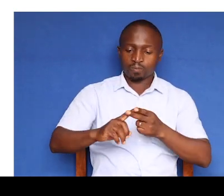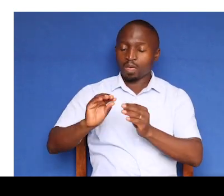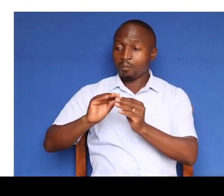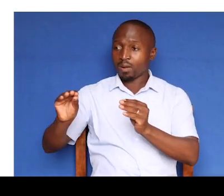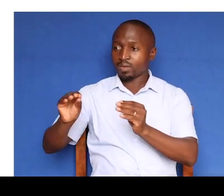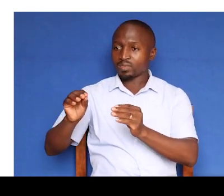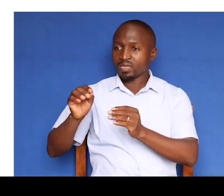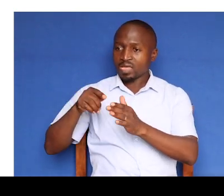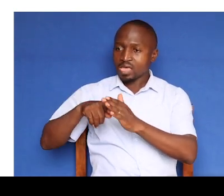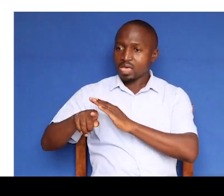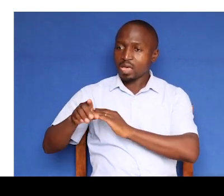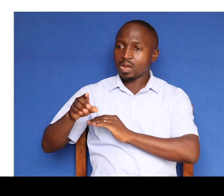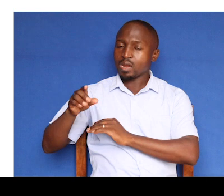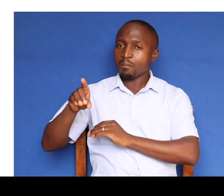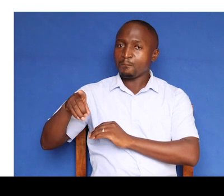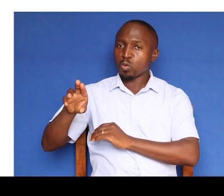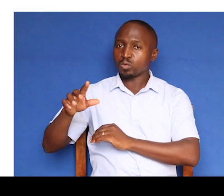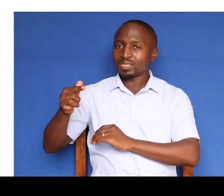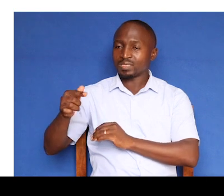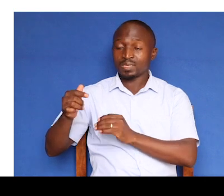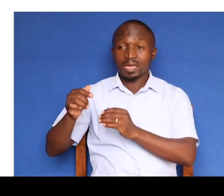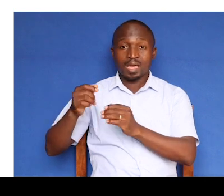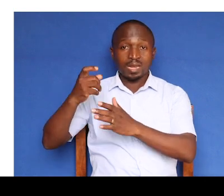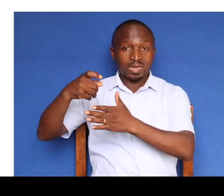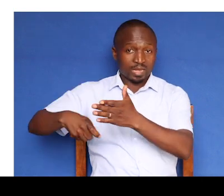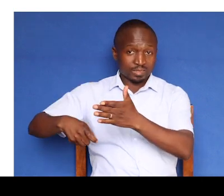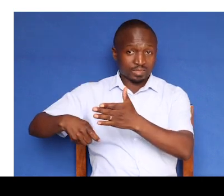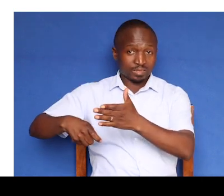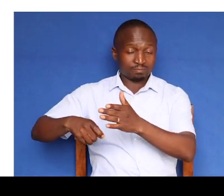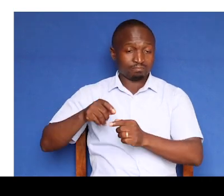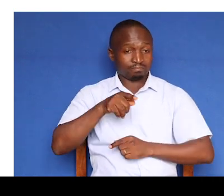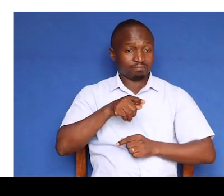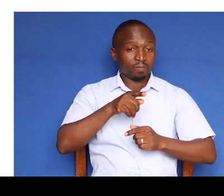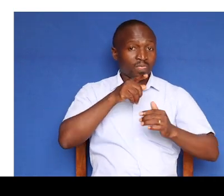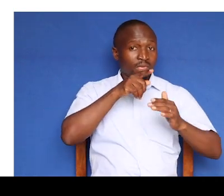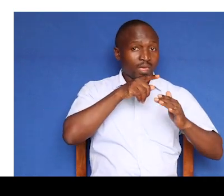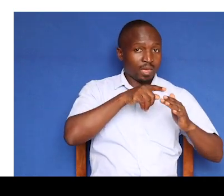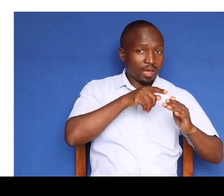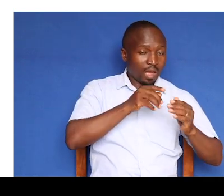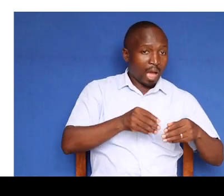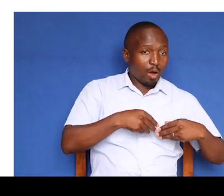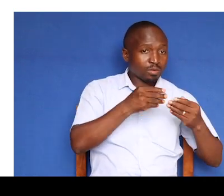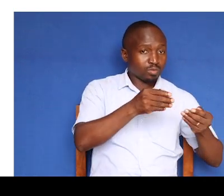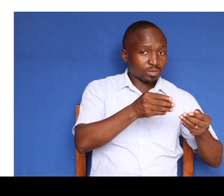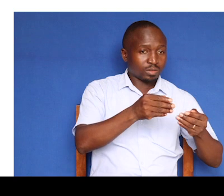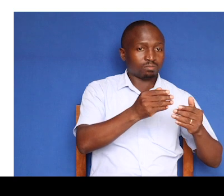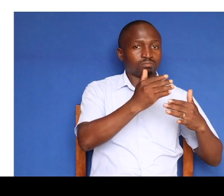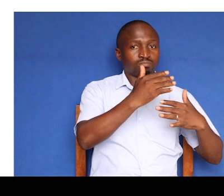tax is tax on sales, while input tax is tax on purchases or